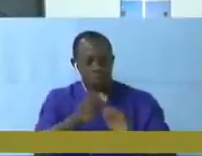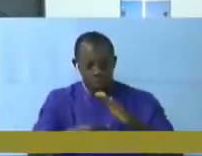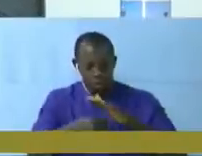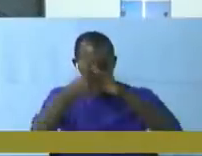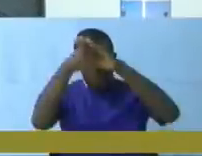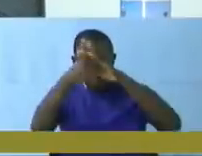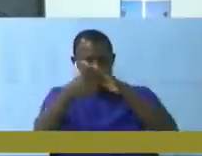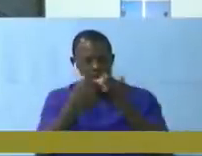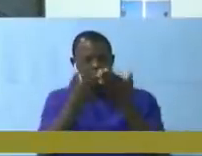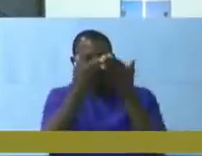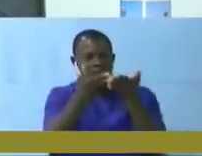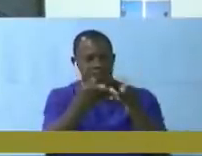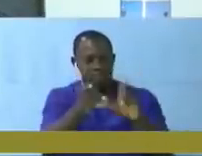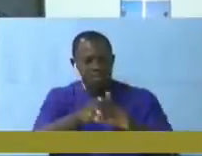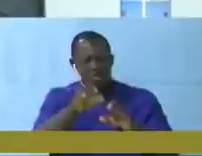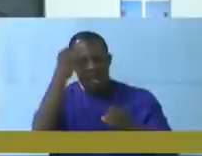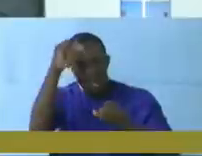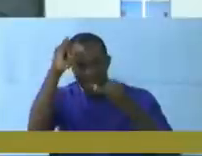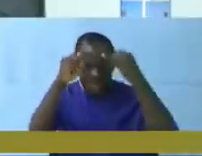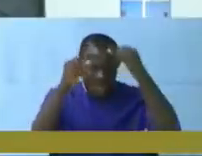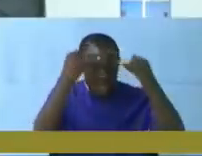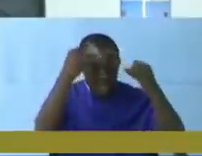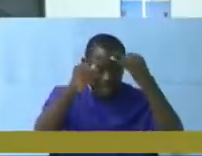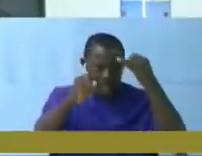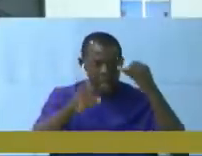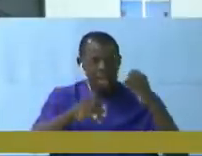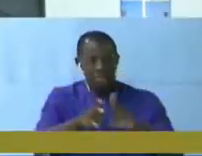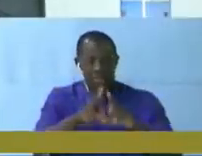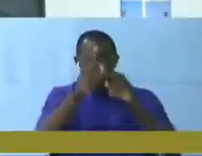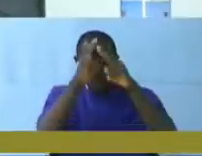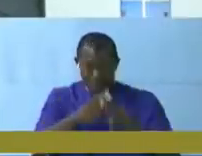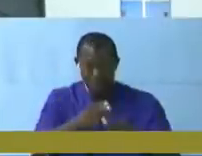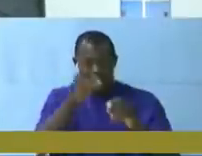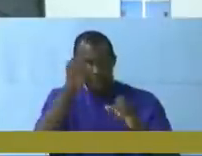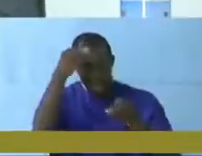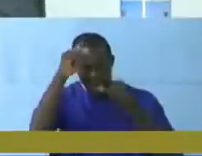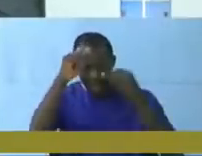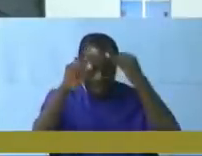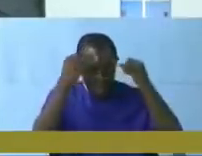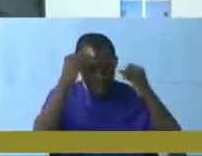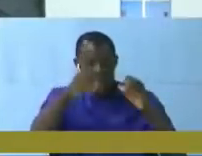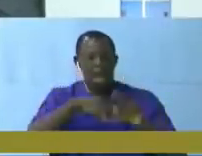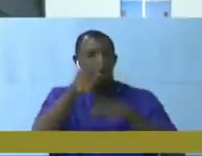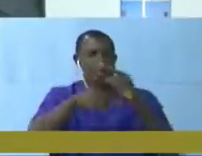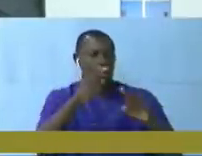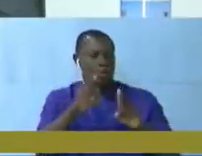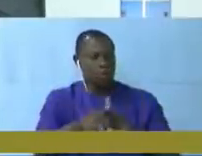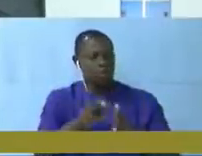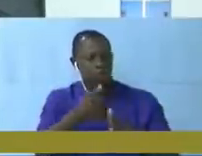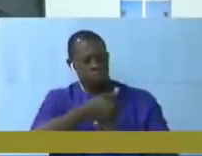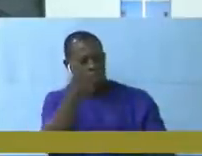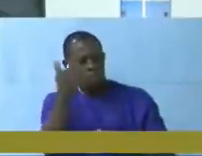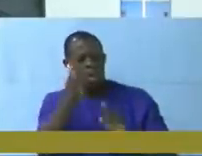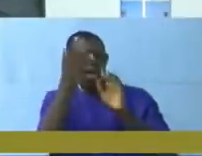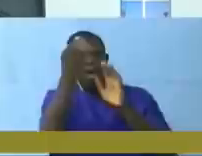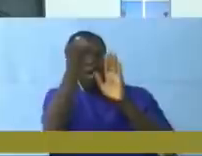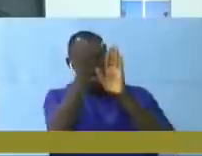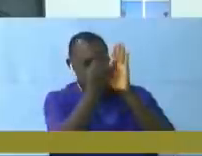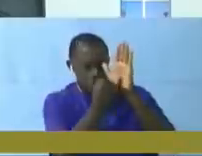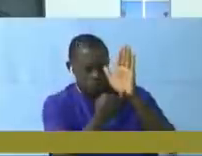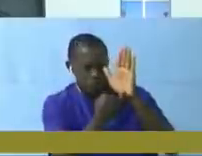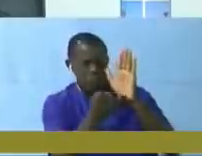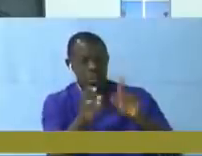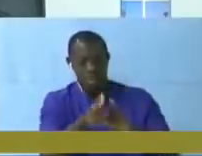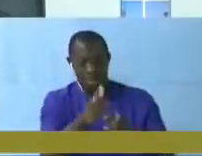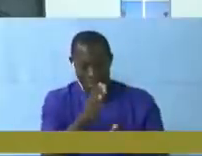give opinions, respected opinions on particular issues, and in law we do call them